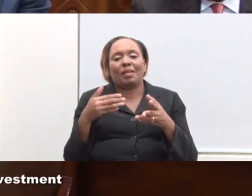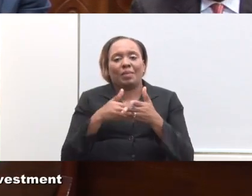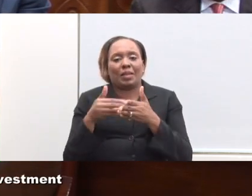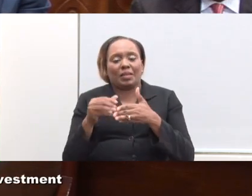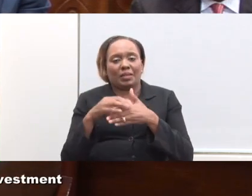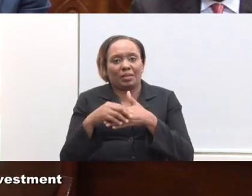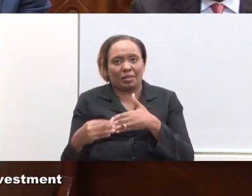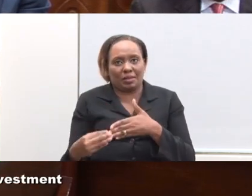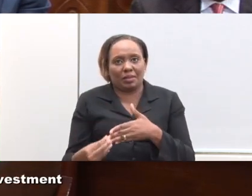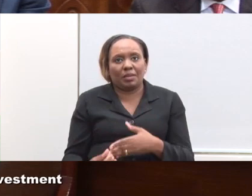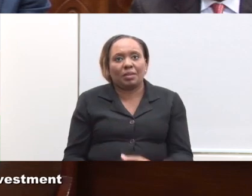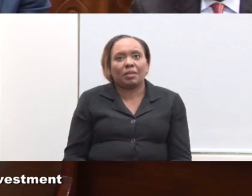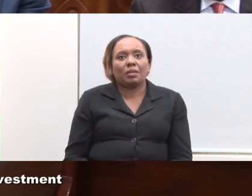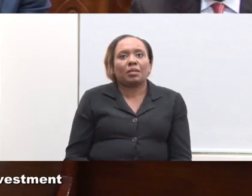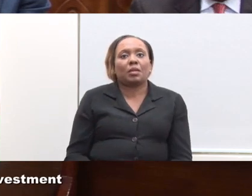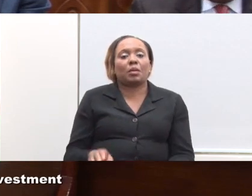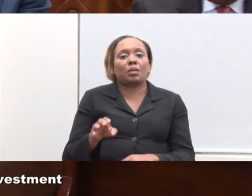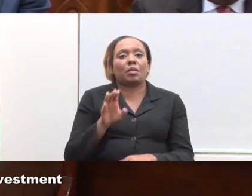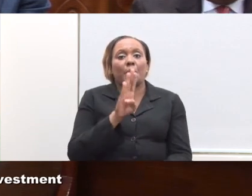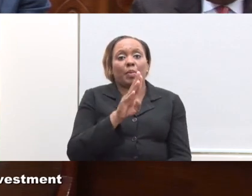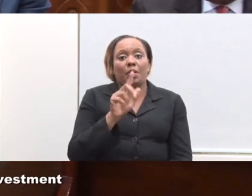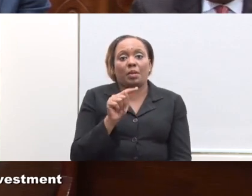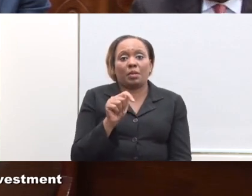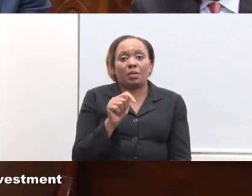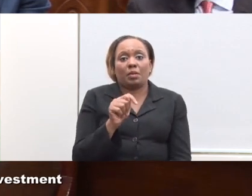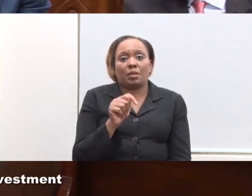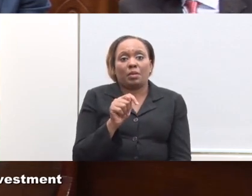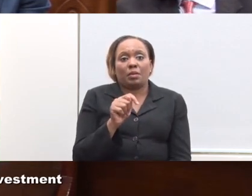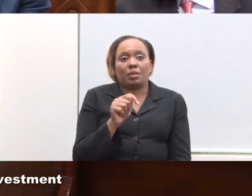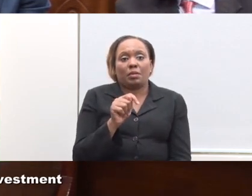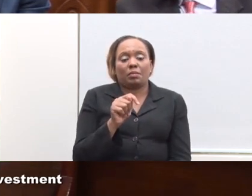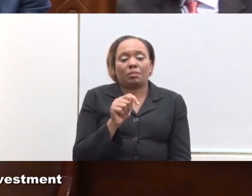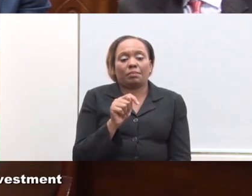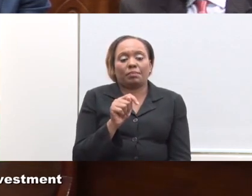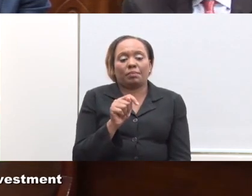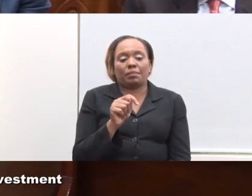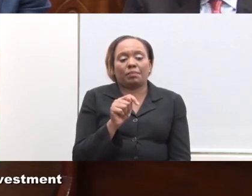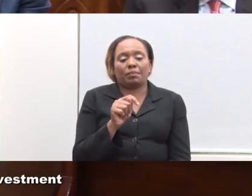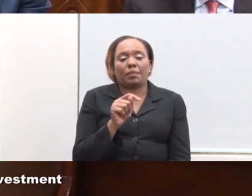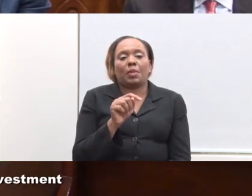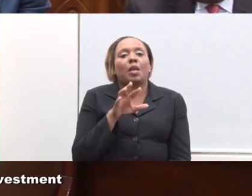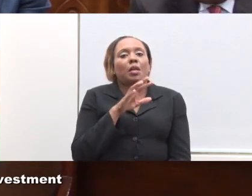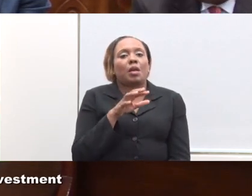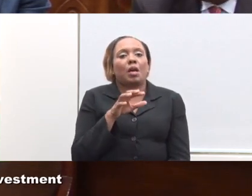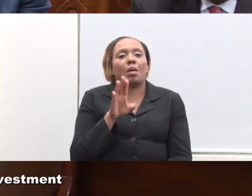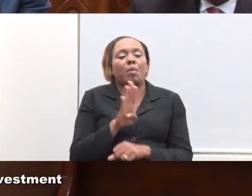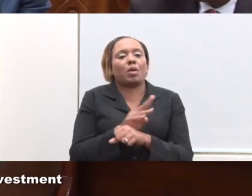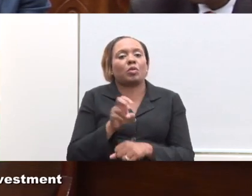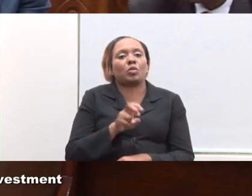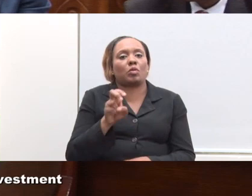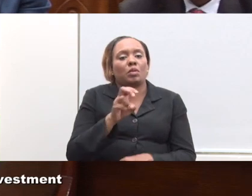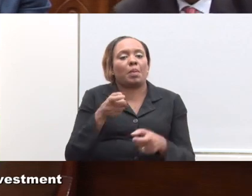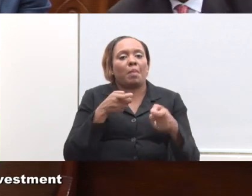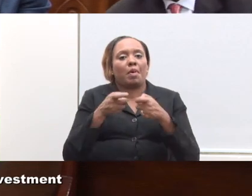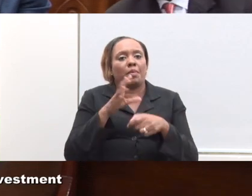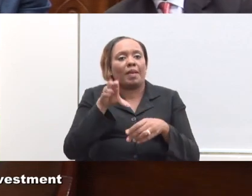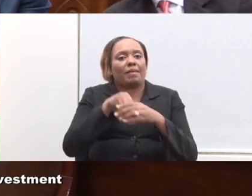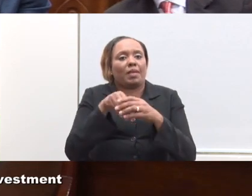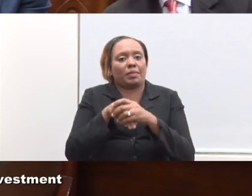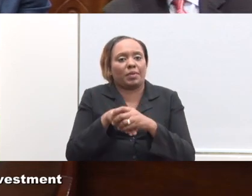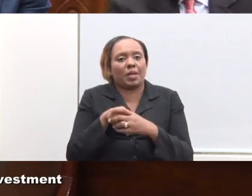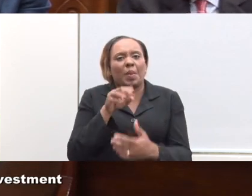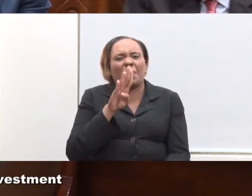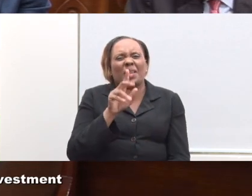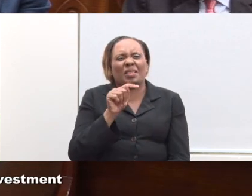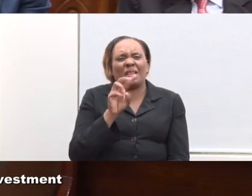carried out by the Barbados Tourism Investment Inc. Similarly, we expect the completion of the Golden